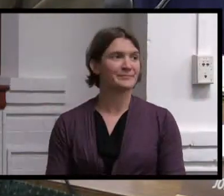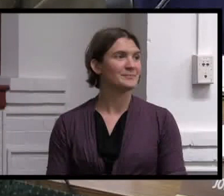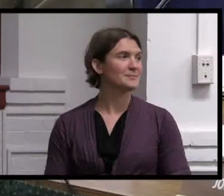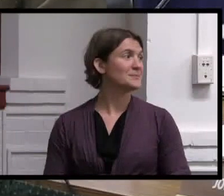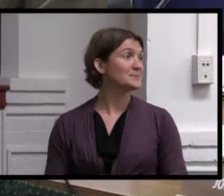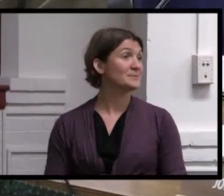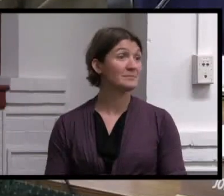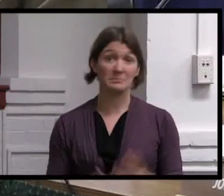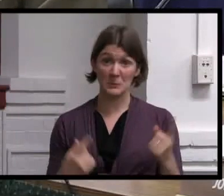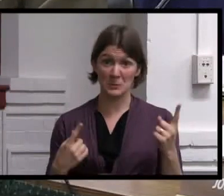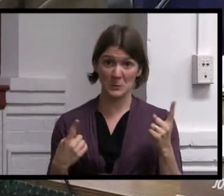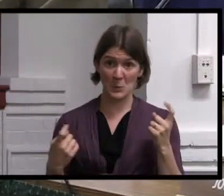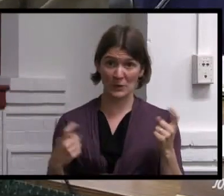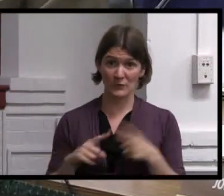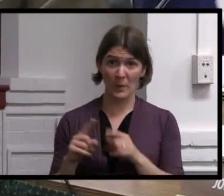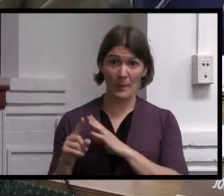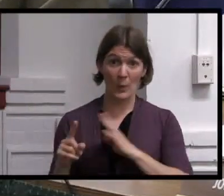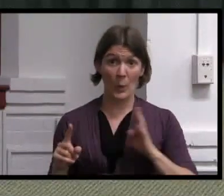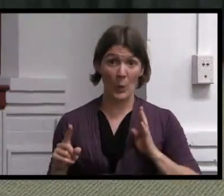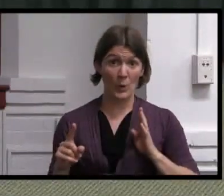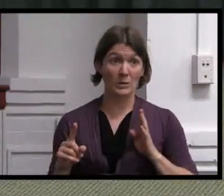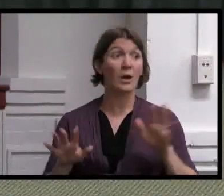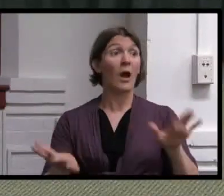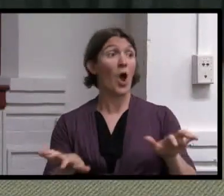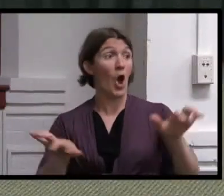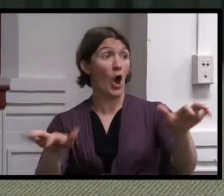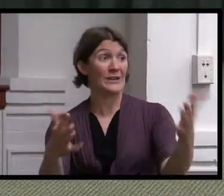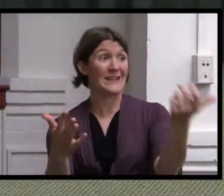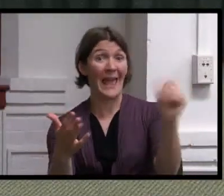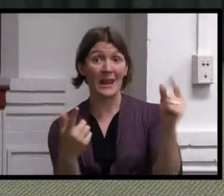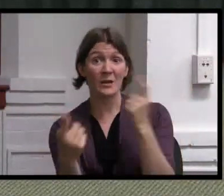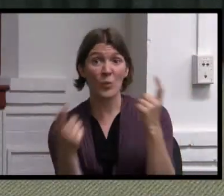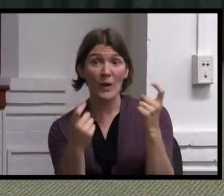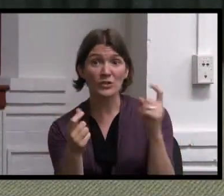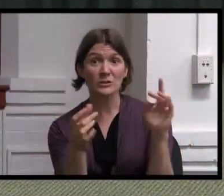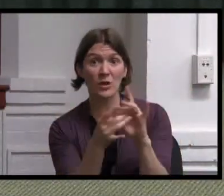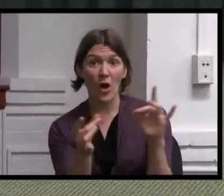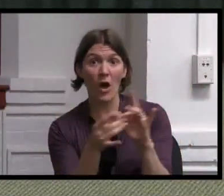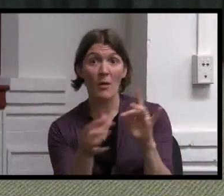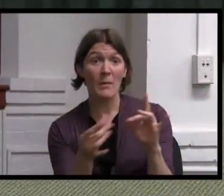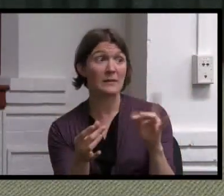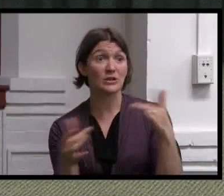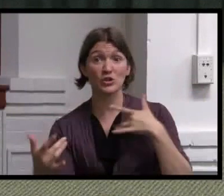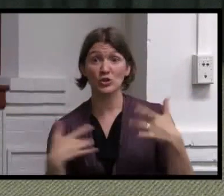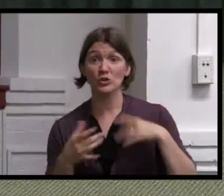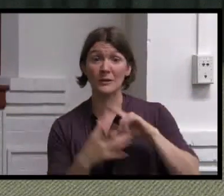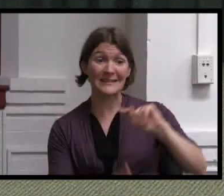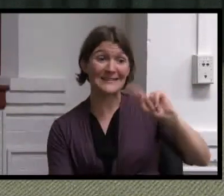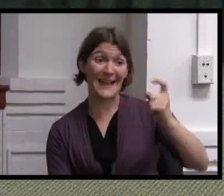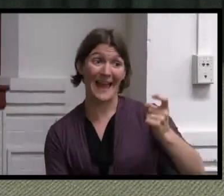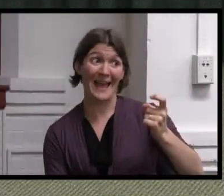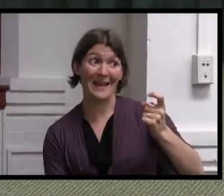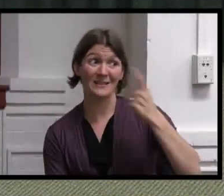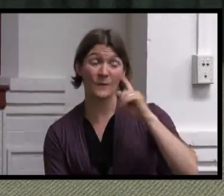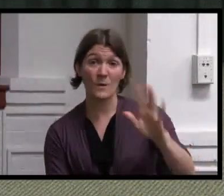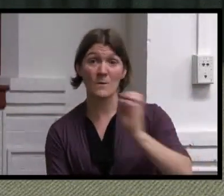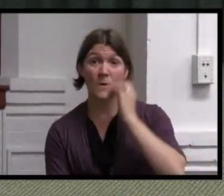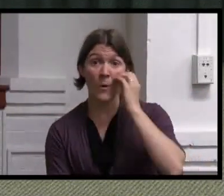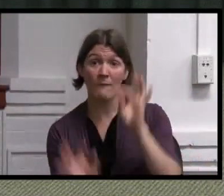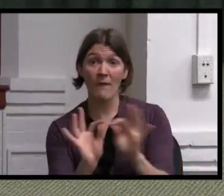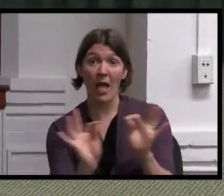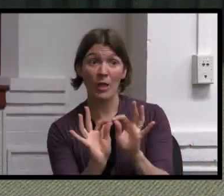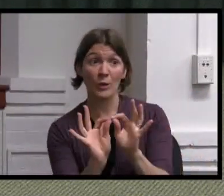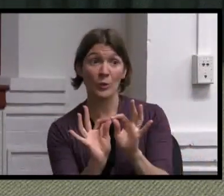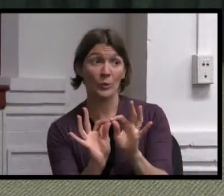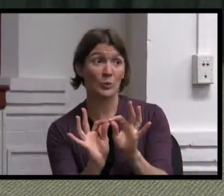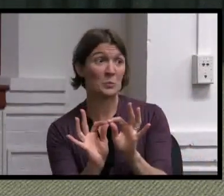anyone have any questions, comments? Does anyone in the public have any questions about the municipal tax rate?